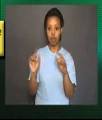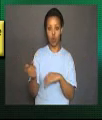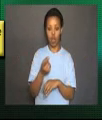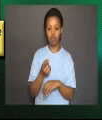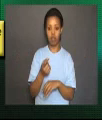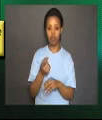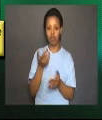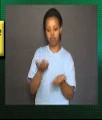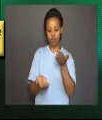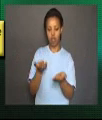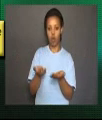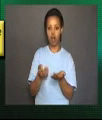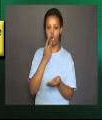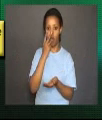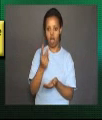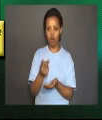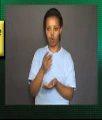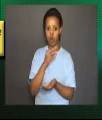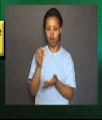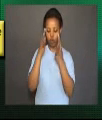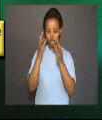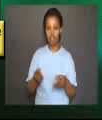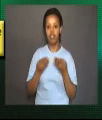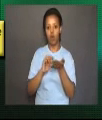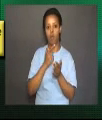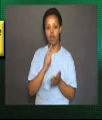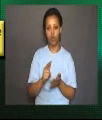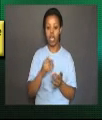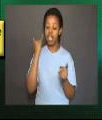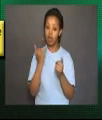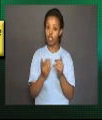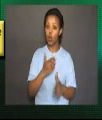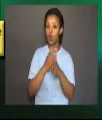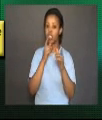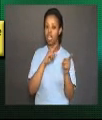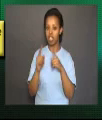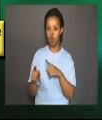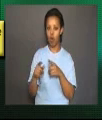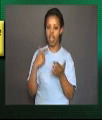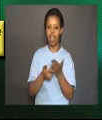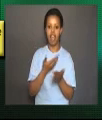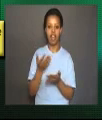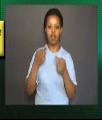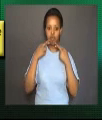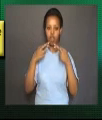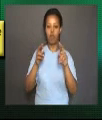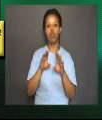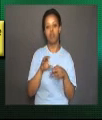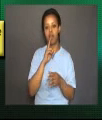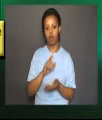the experiment. The final step is to report the